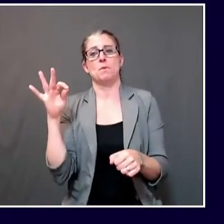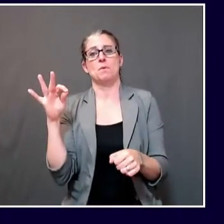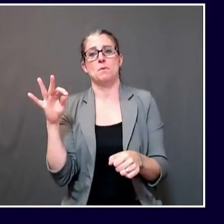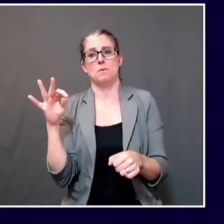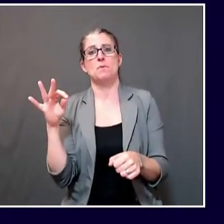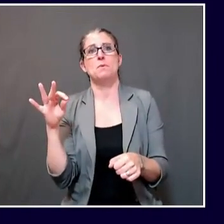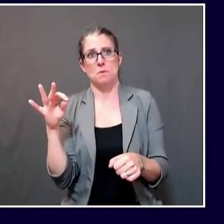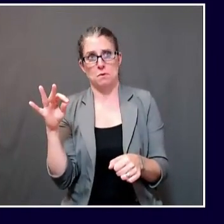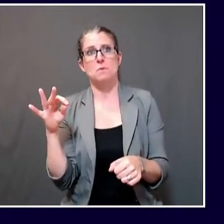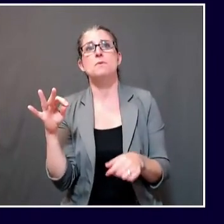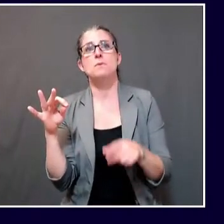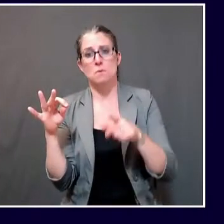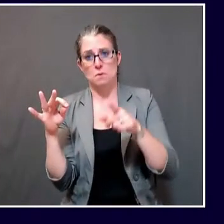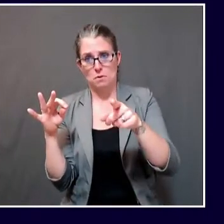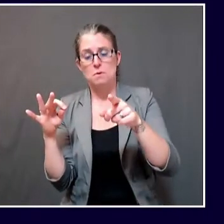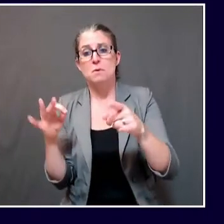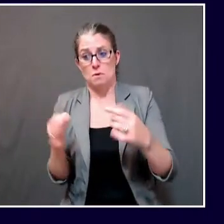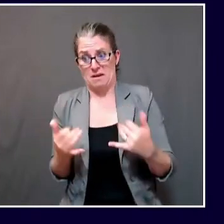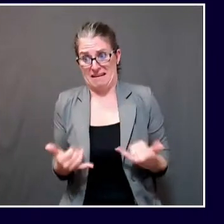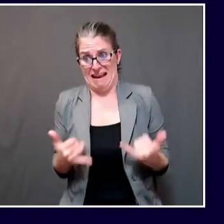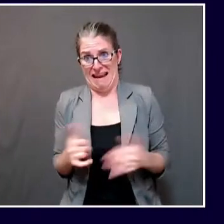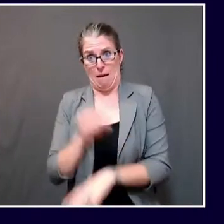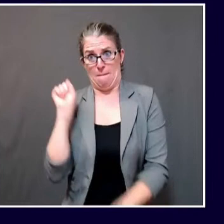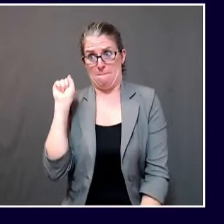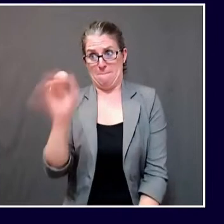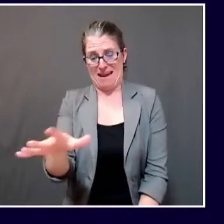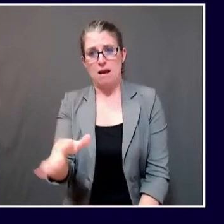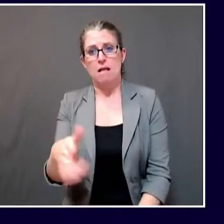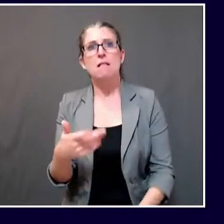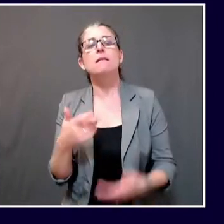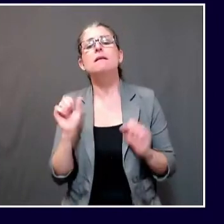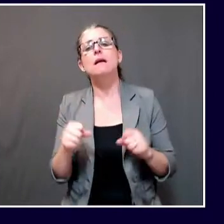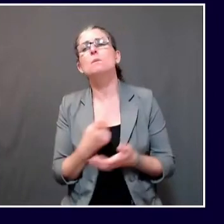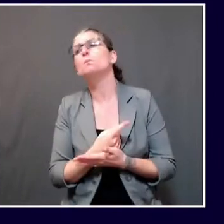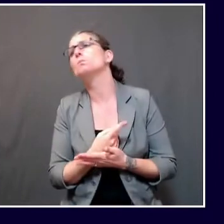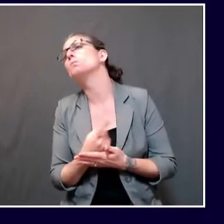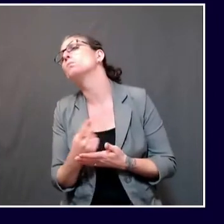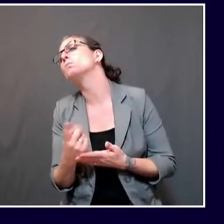at 626-8400 or use our email address at